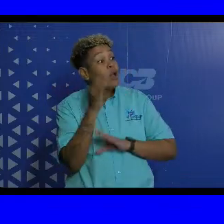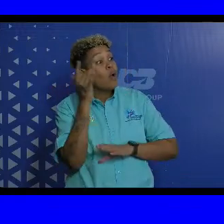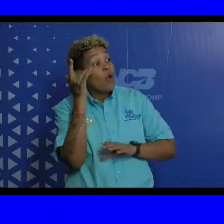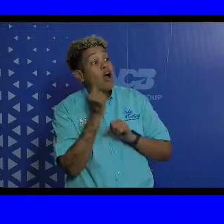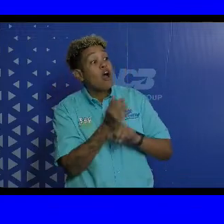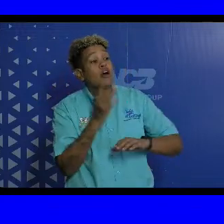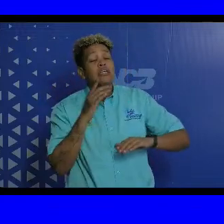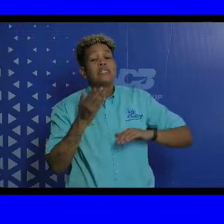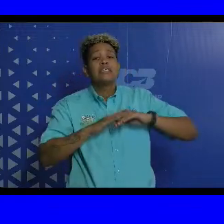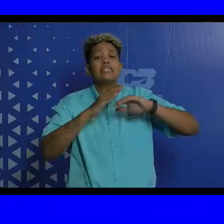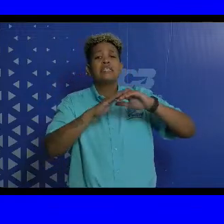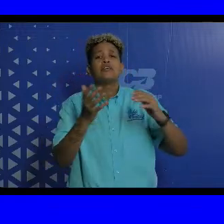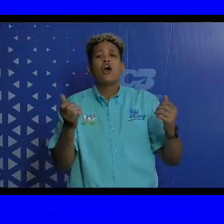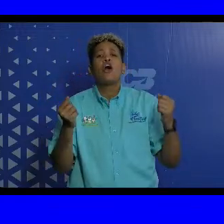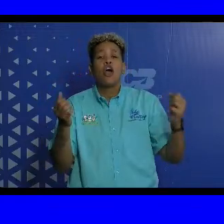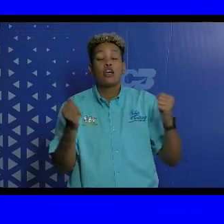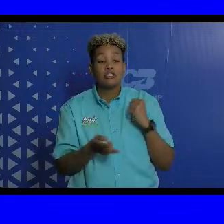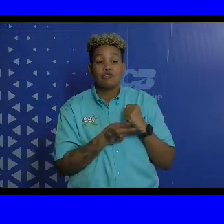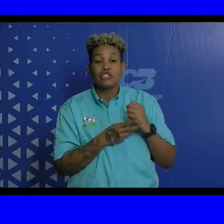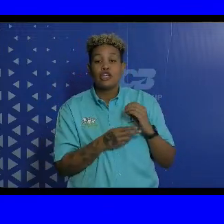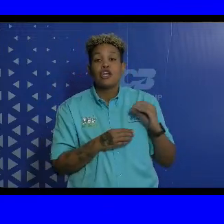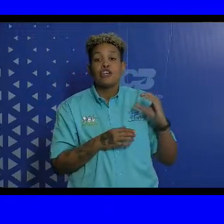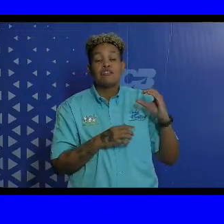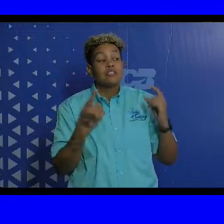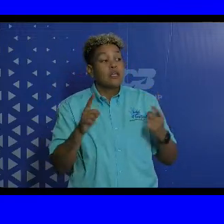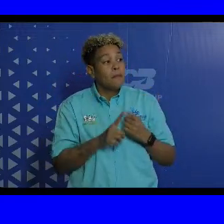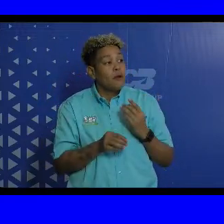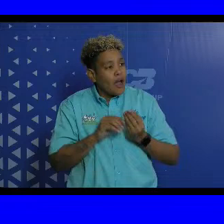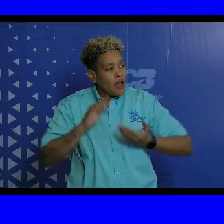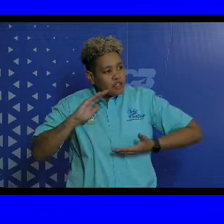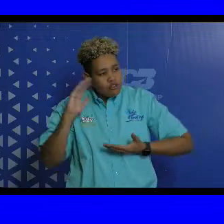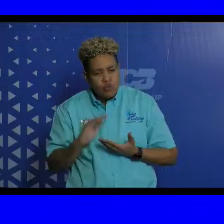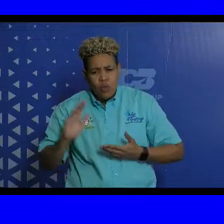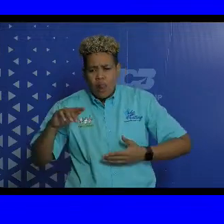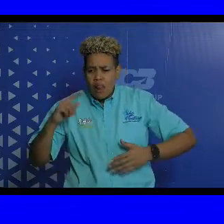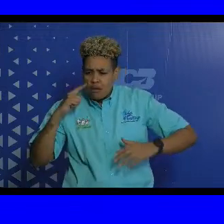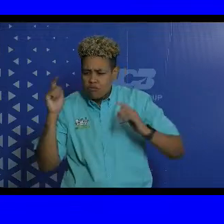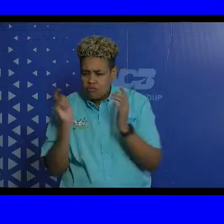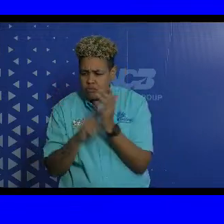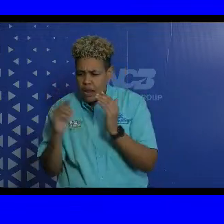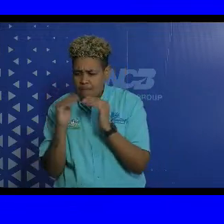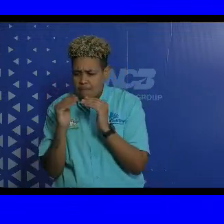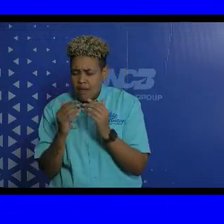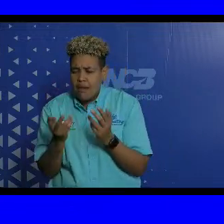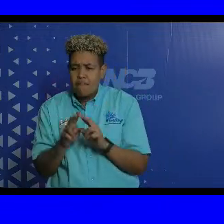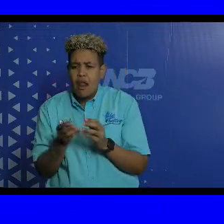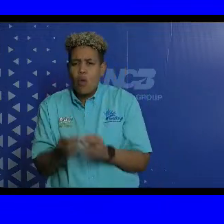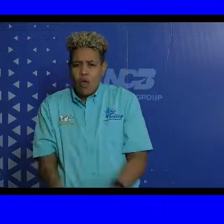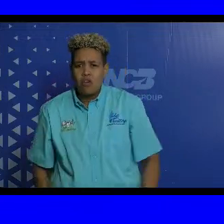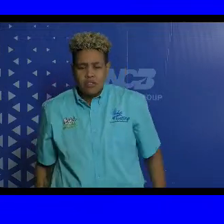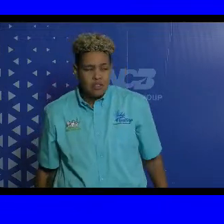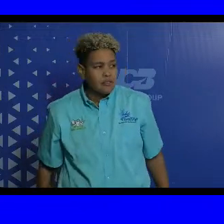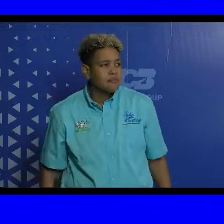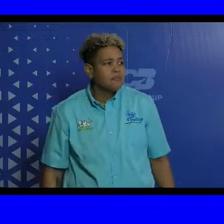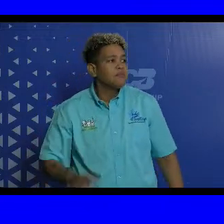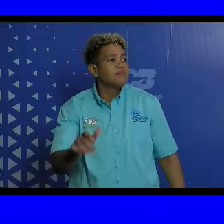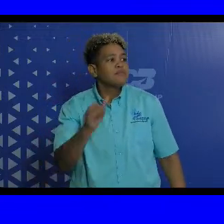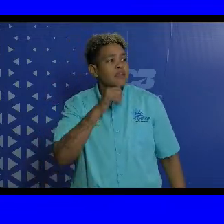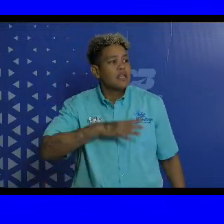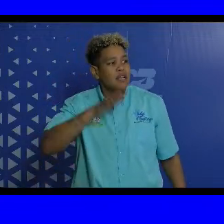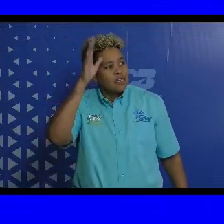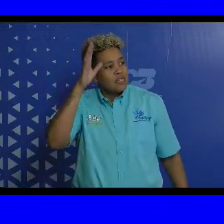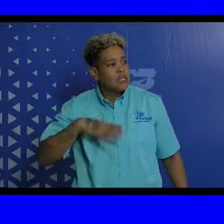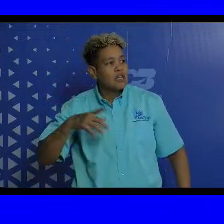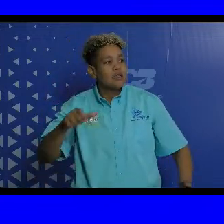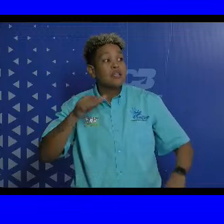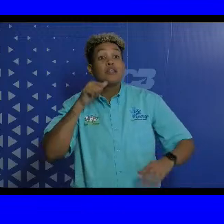due to increased retained earnings reserves and reduced unrealized fair value losses. Ladies and